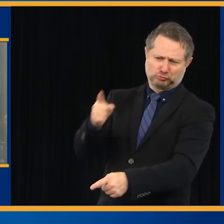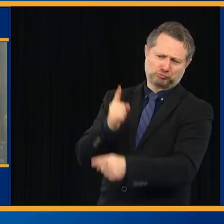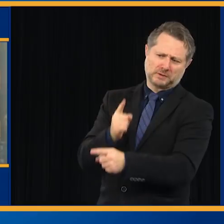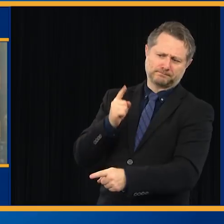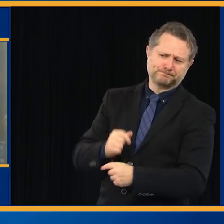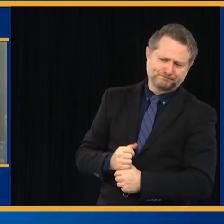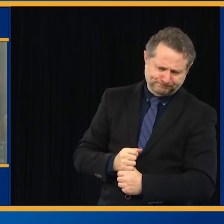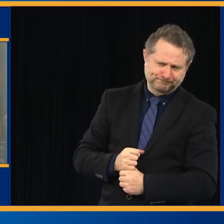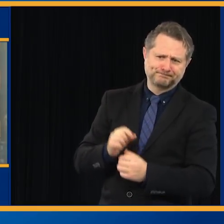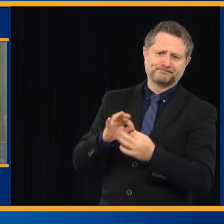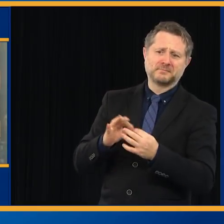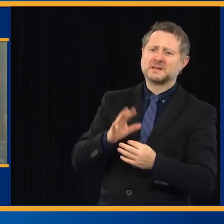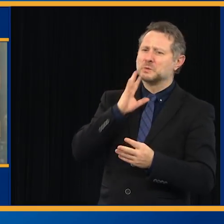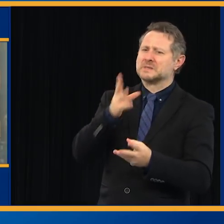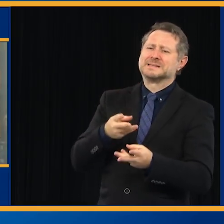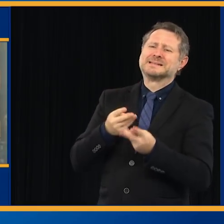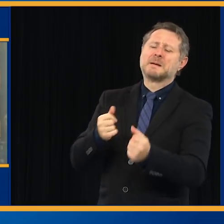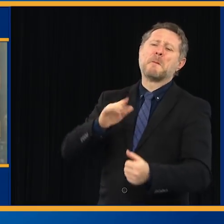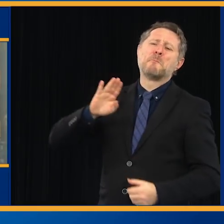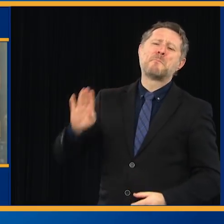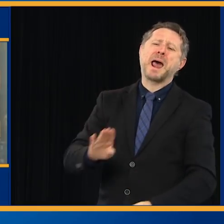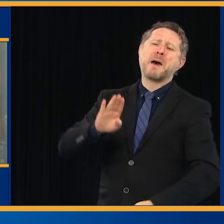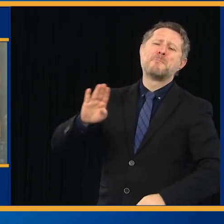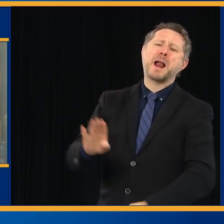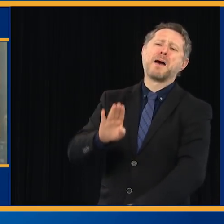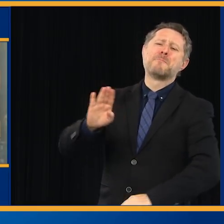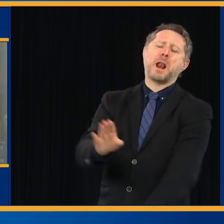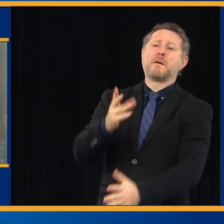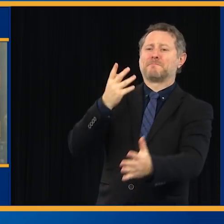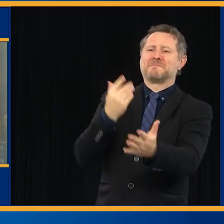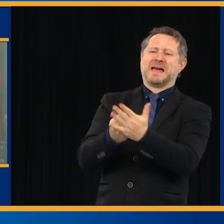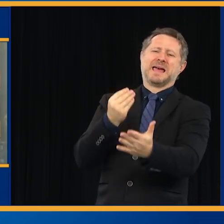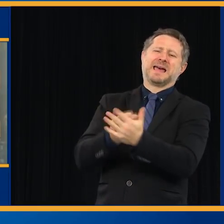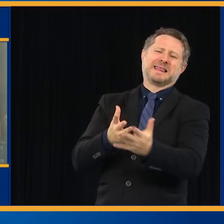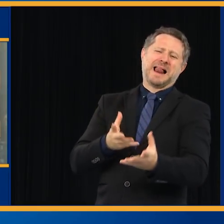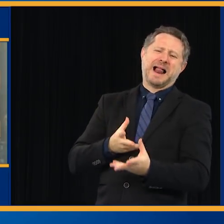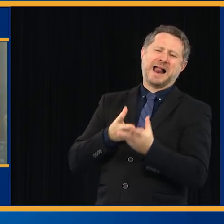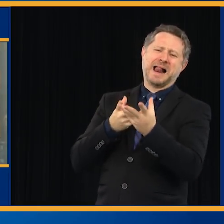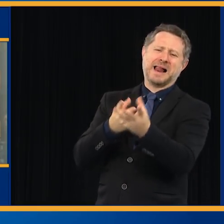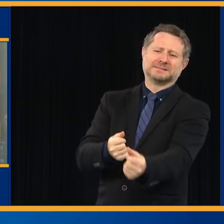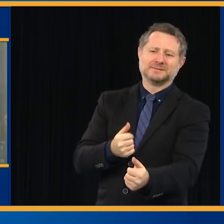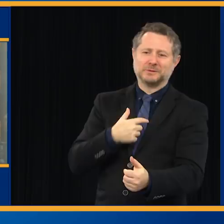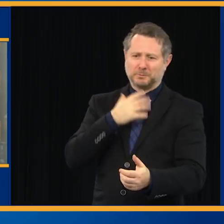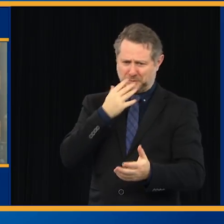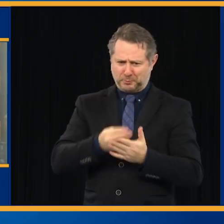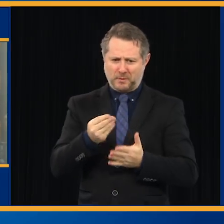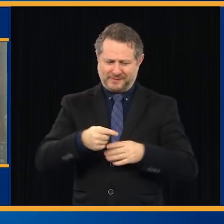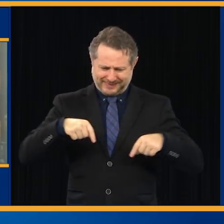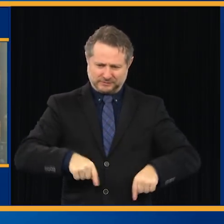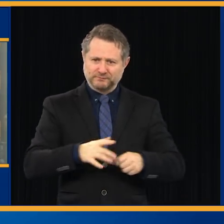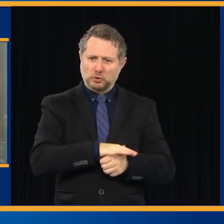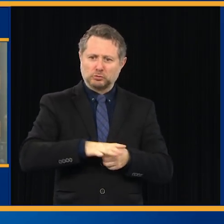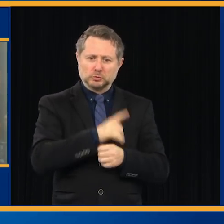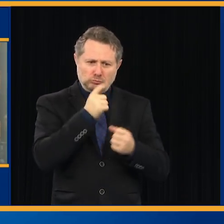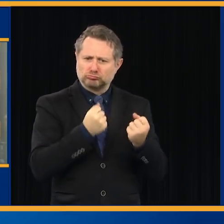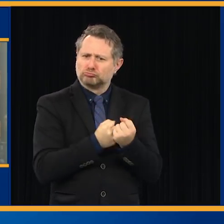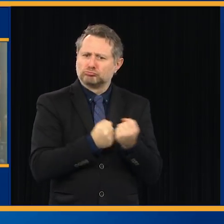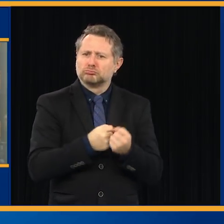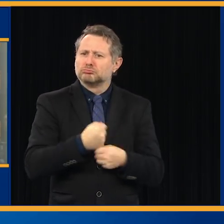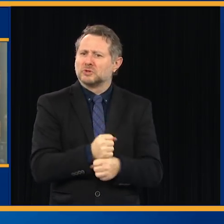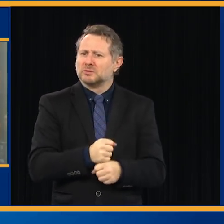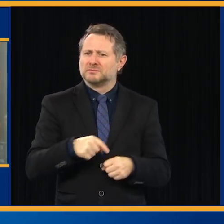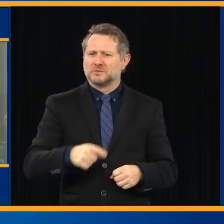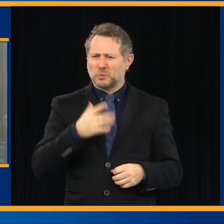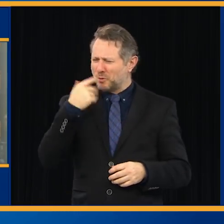we're spending billions of dollars. Why not buy from our own vendors in our own region? Why are we buying from